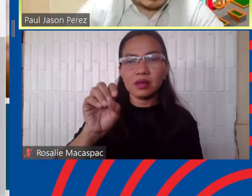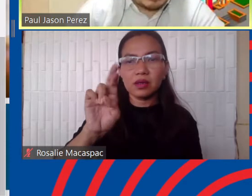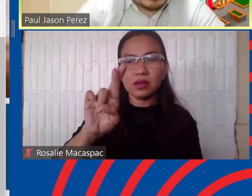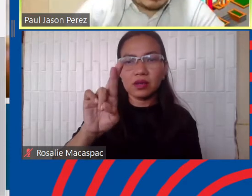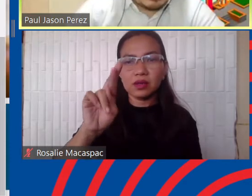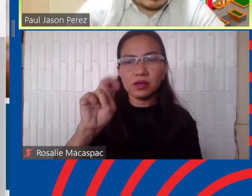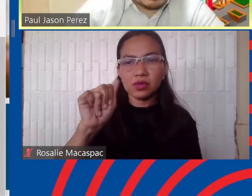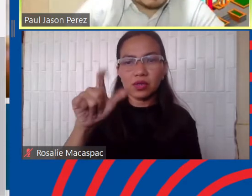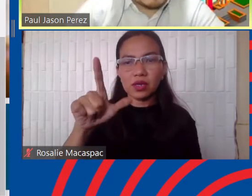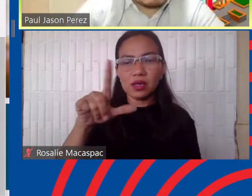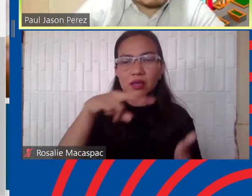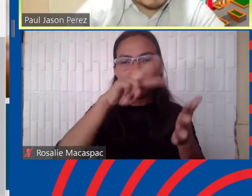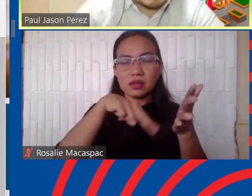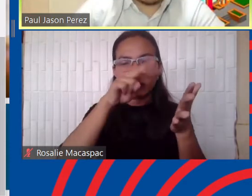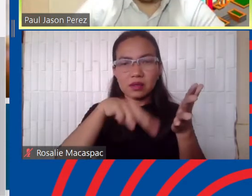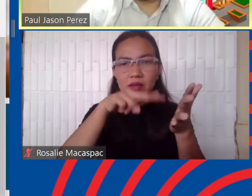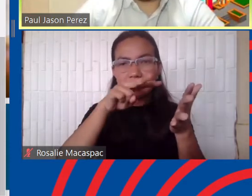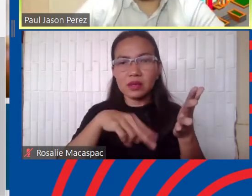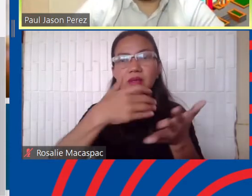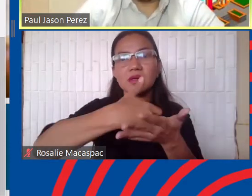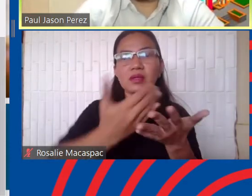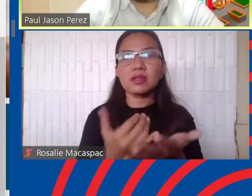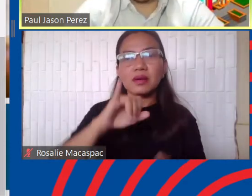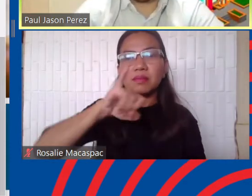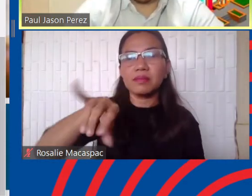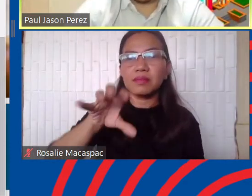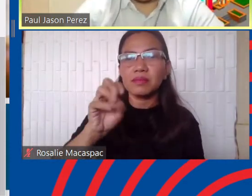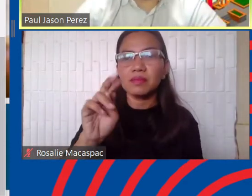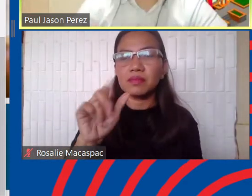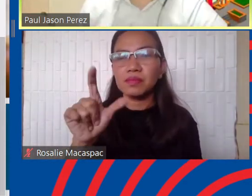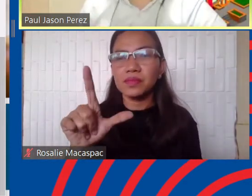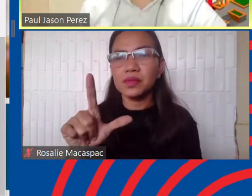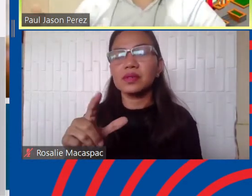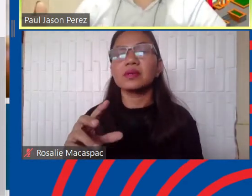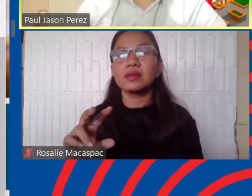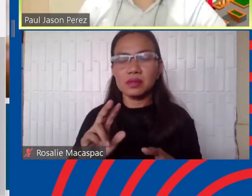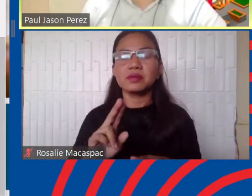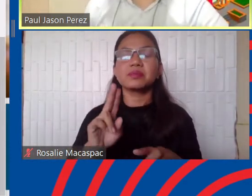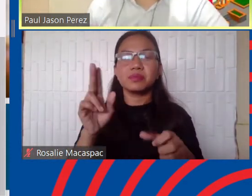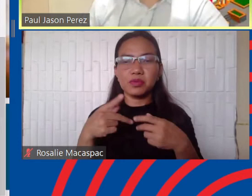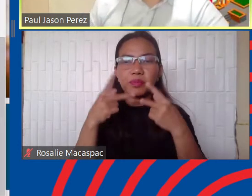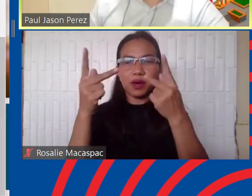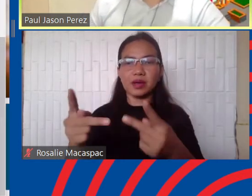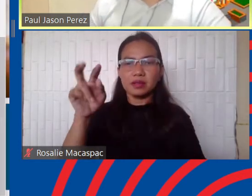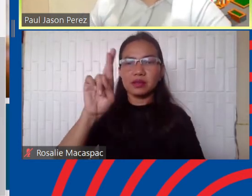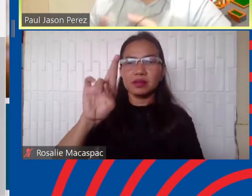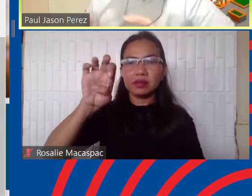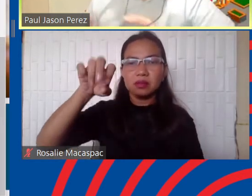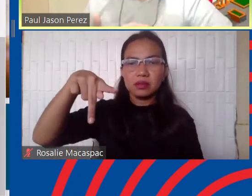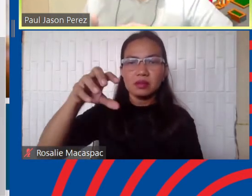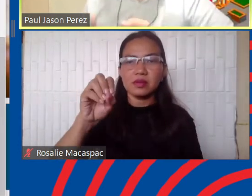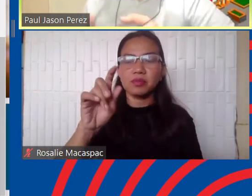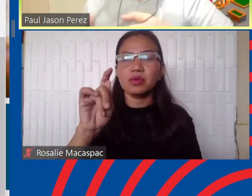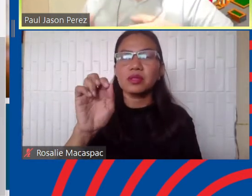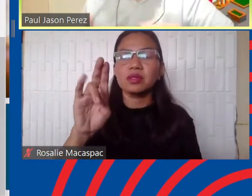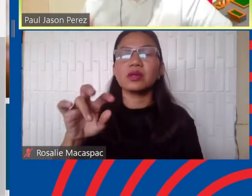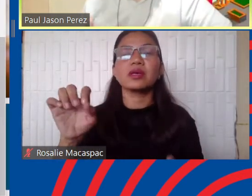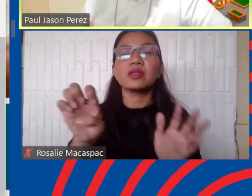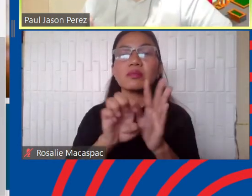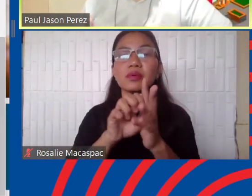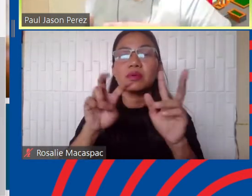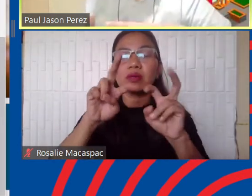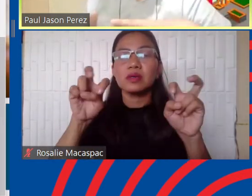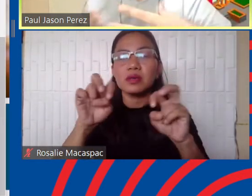journal that uses these repositories as their data repository. So for example, if you're a researcher, then meron